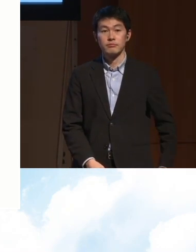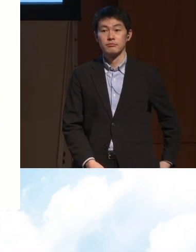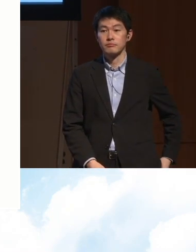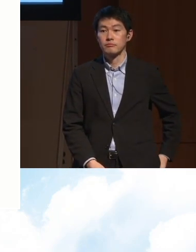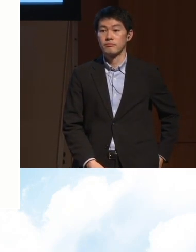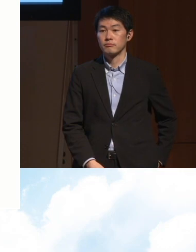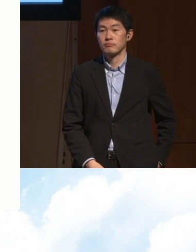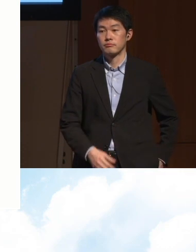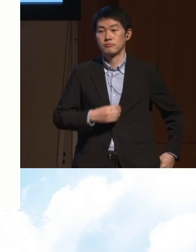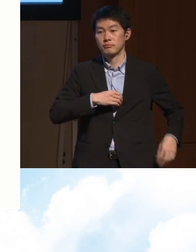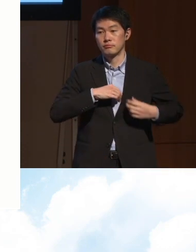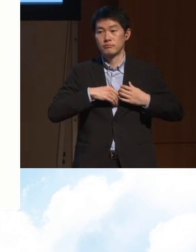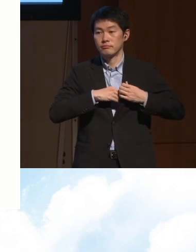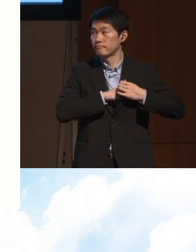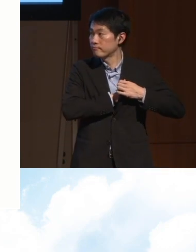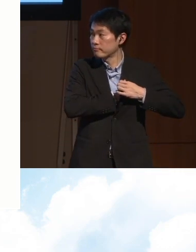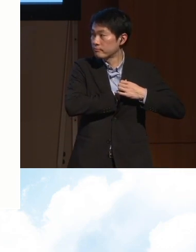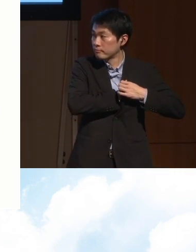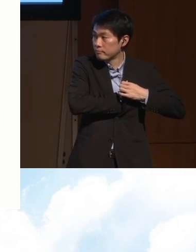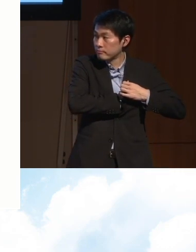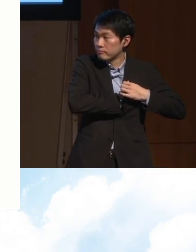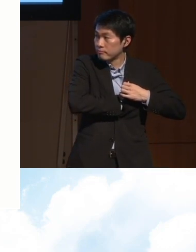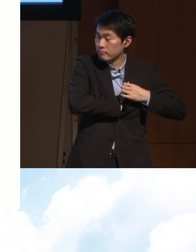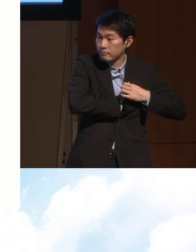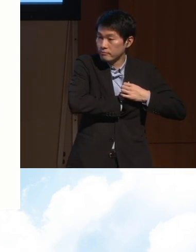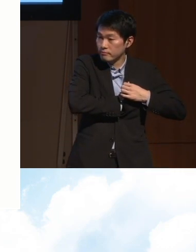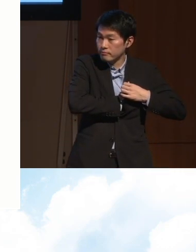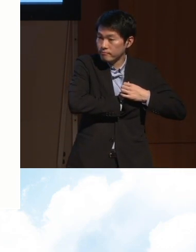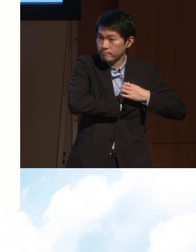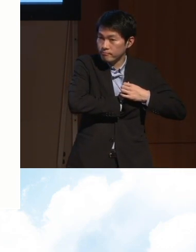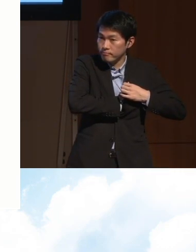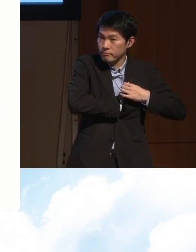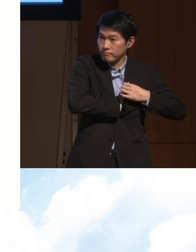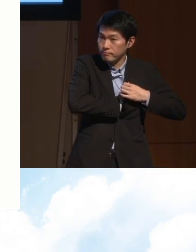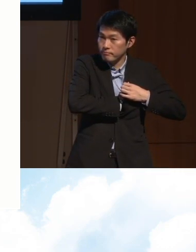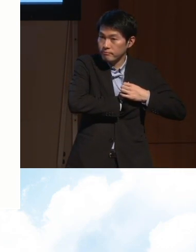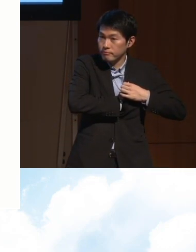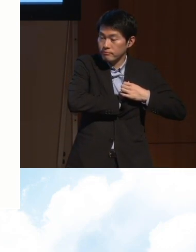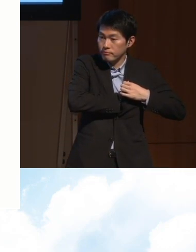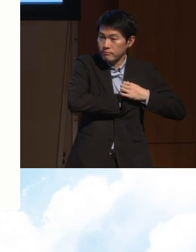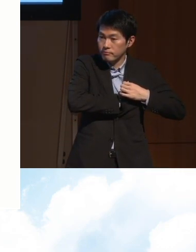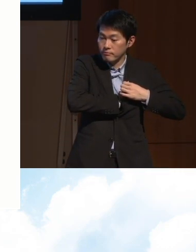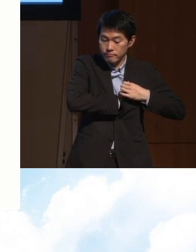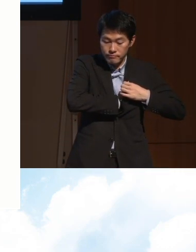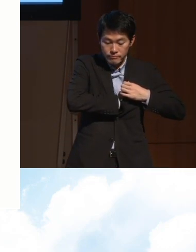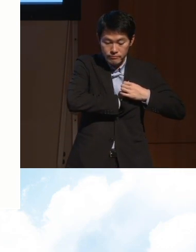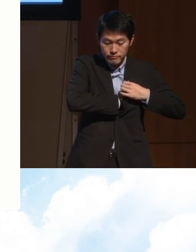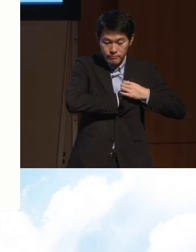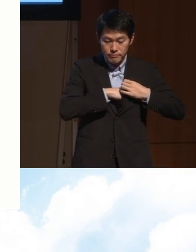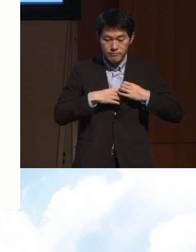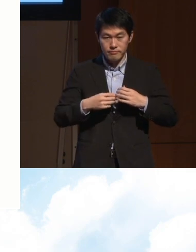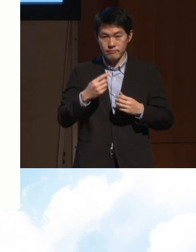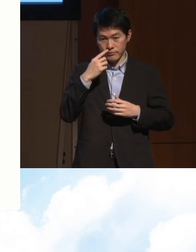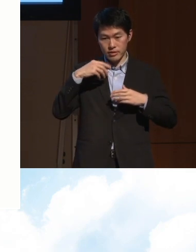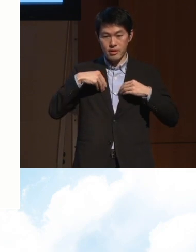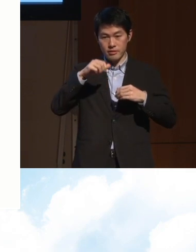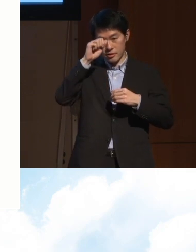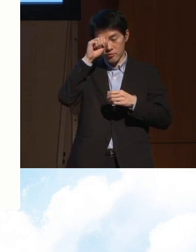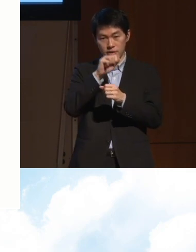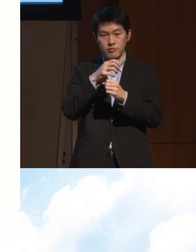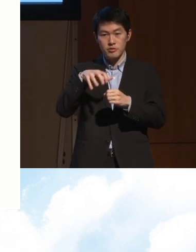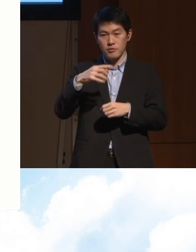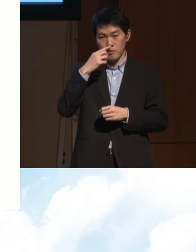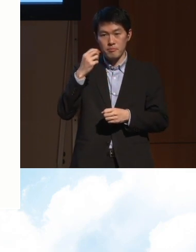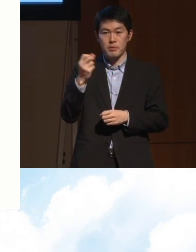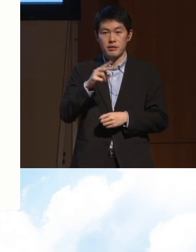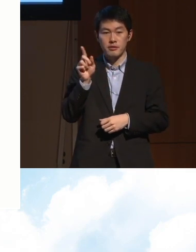Can you hear me? Okay. I'm Tetsuo Matano, National Institute of Infectious Diseases. And first of all, I'm very grateful